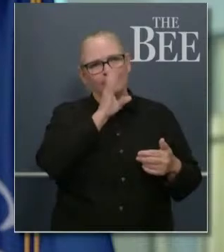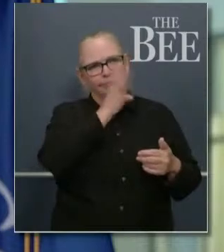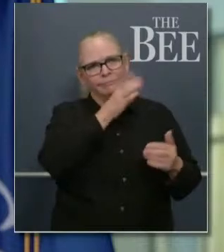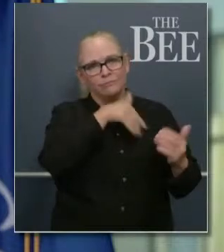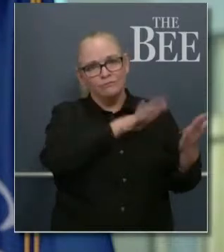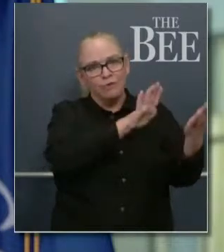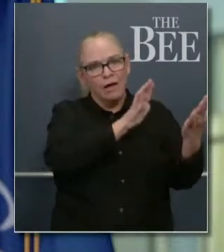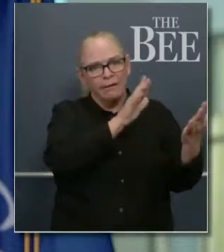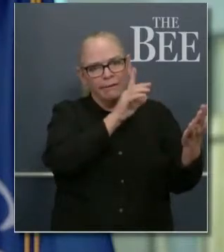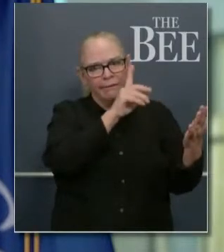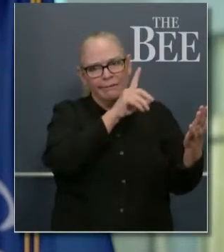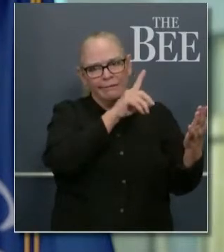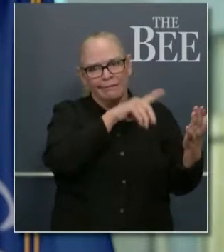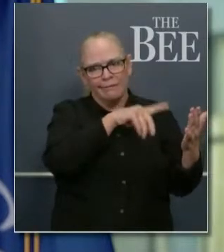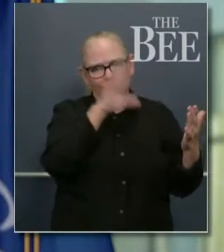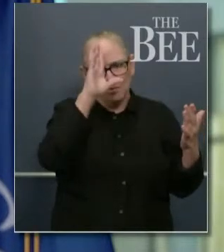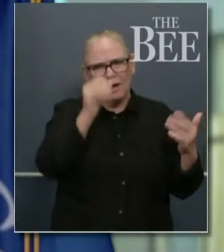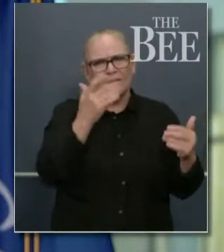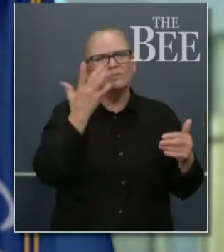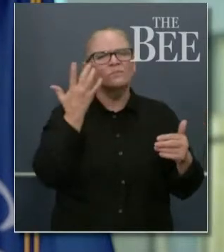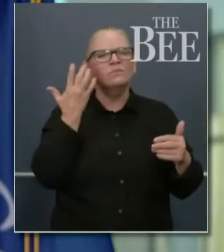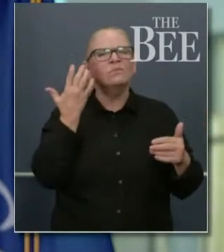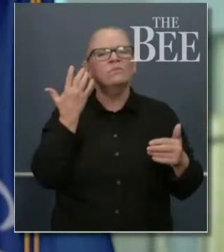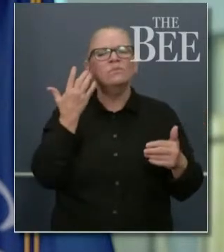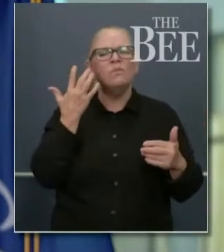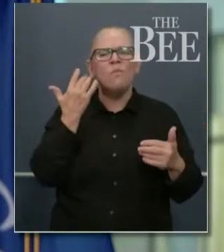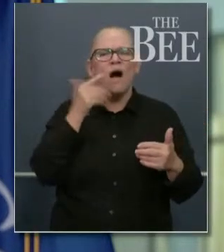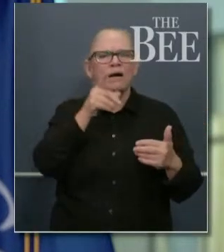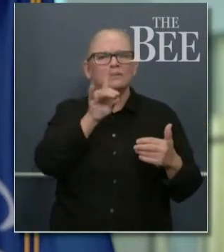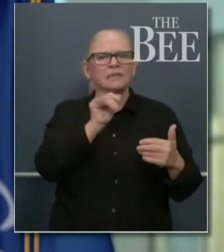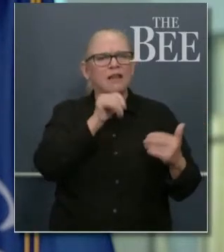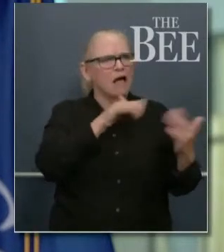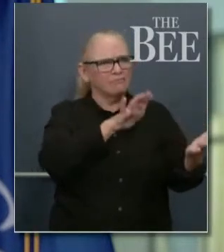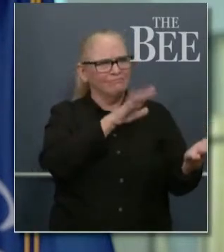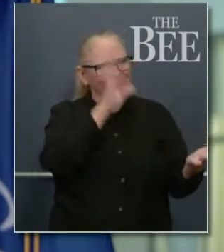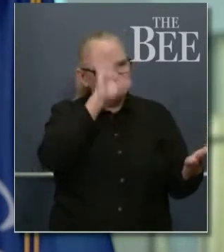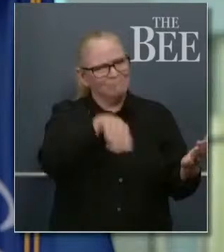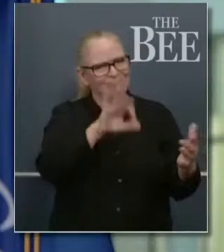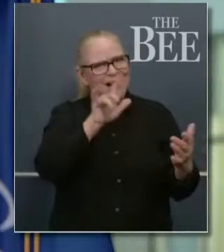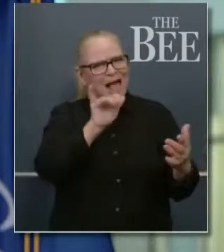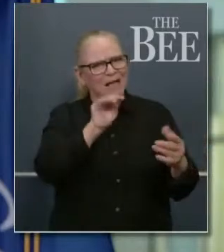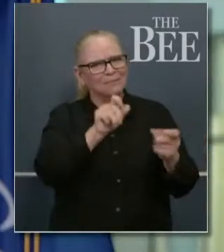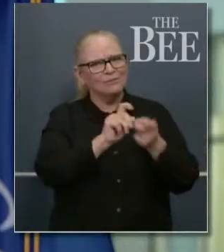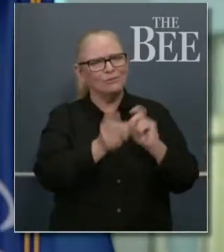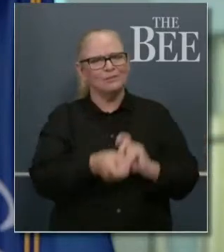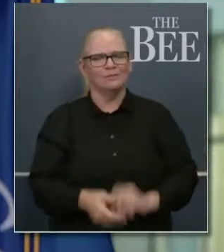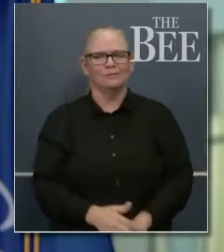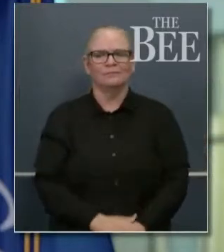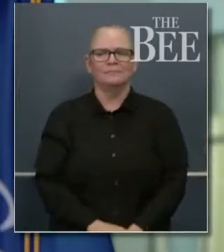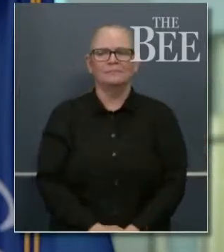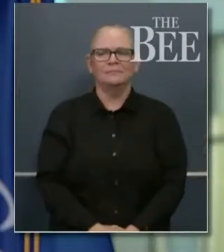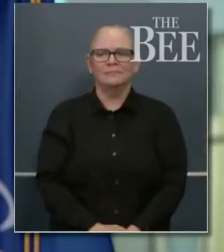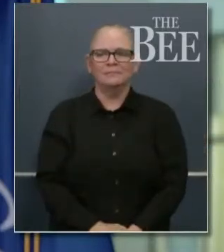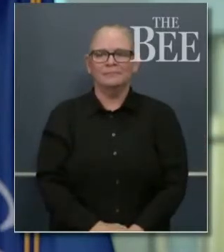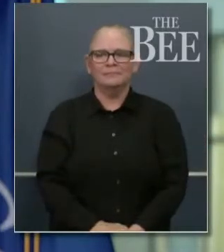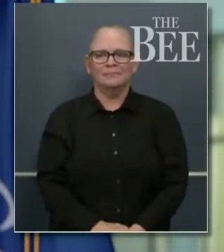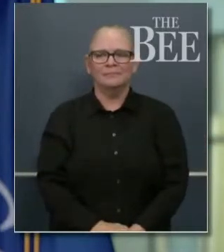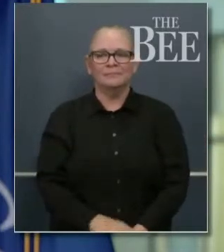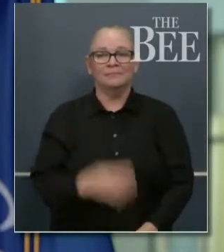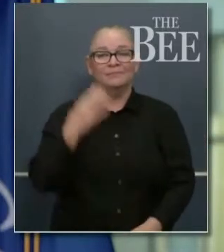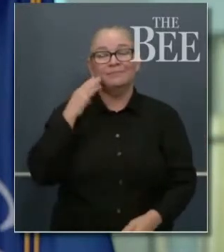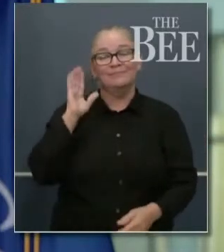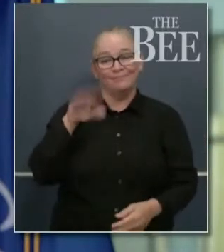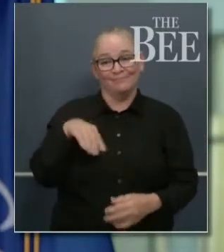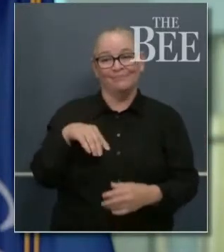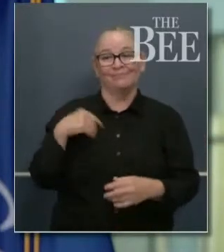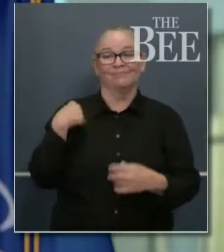you could speak about why you've taken that tack. Well, we directly confronted the President of the United States 48 hours ago